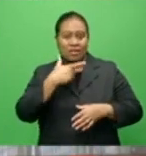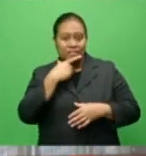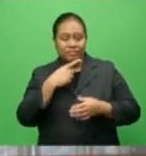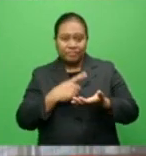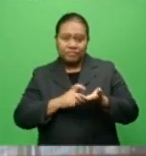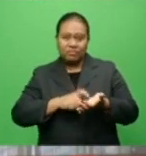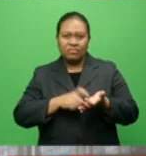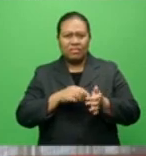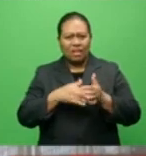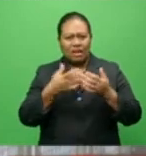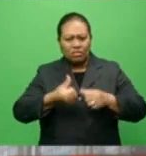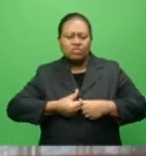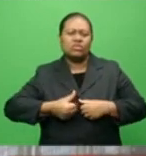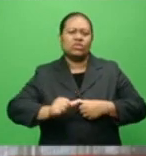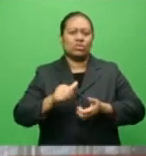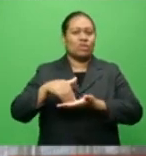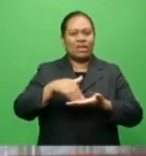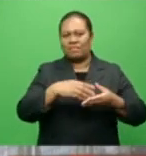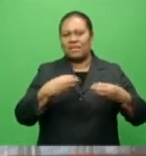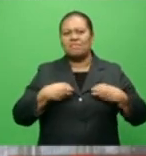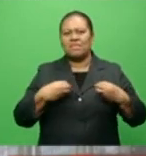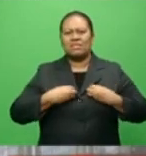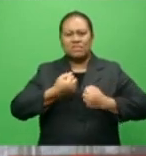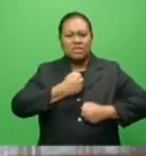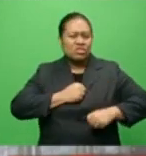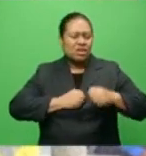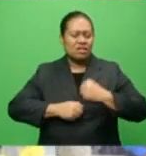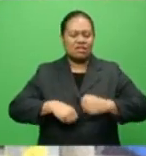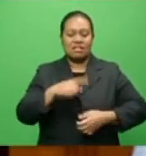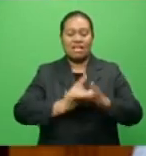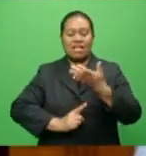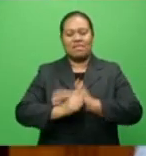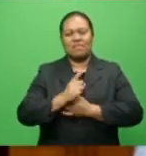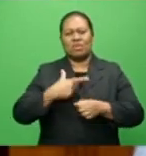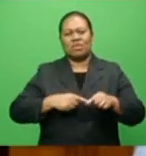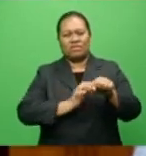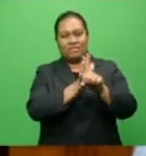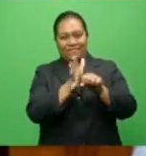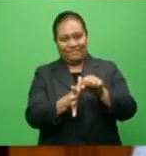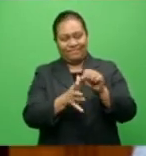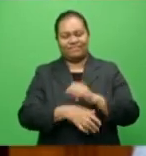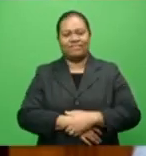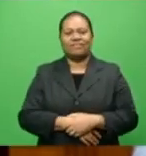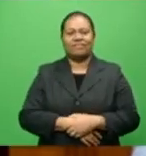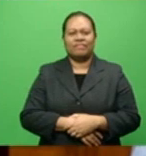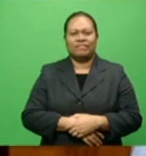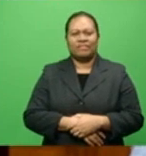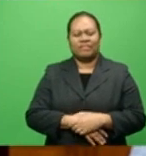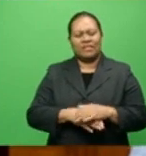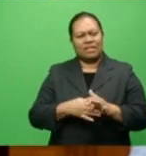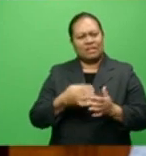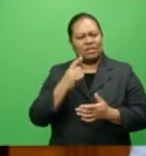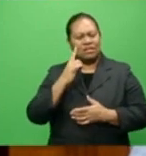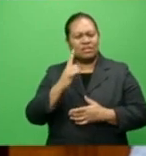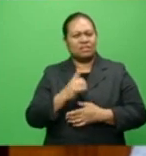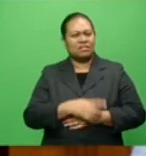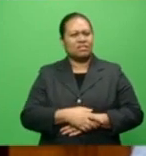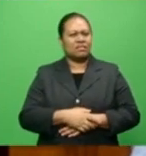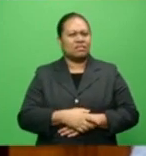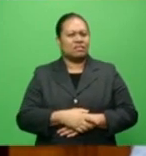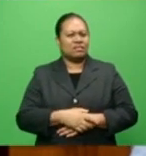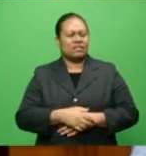News. By the end of this week, the Business Assistance Fiji panel is expected to process around 4,000 applications for